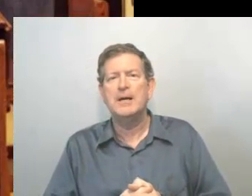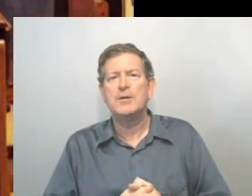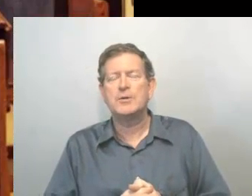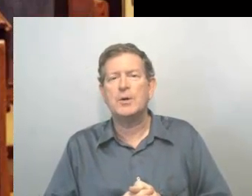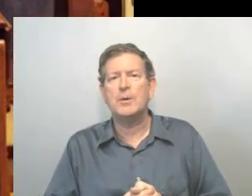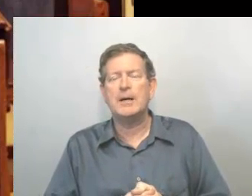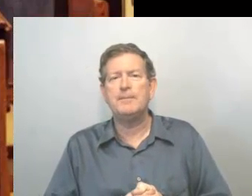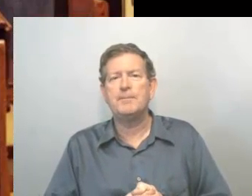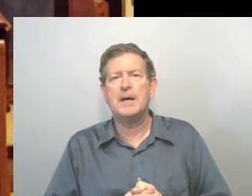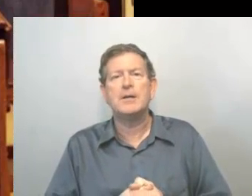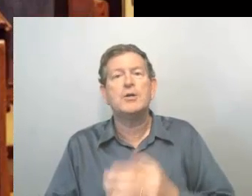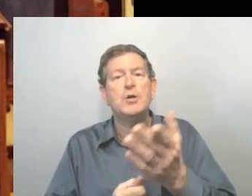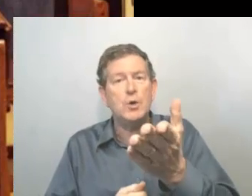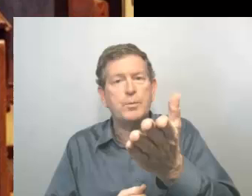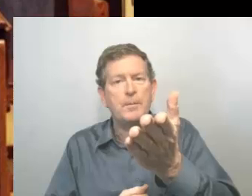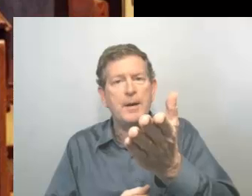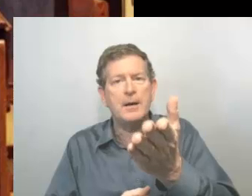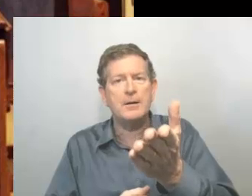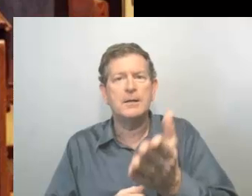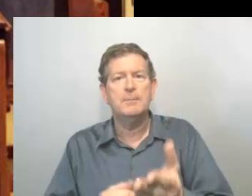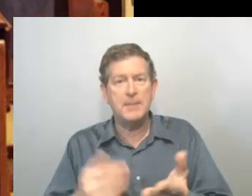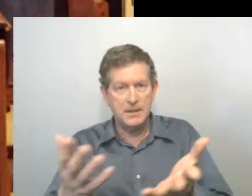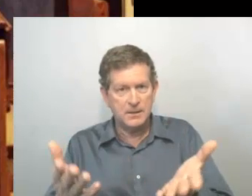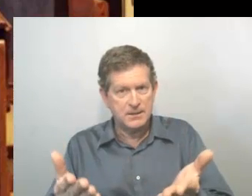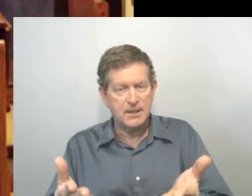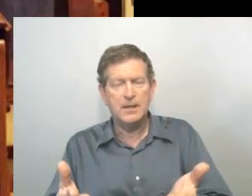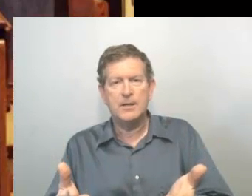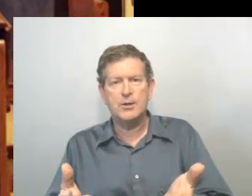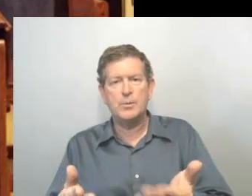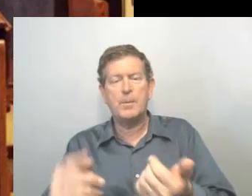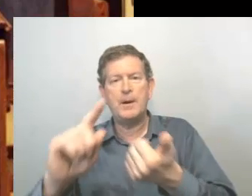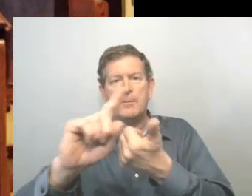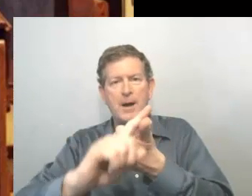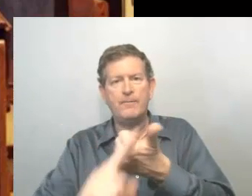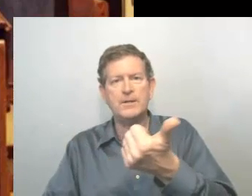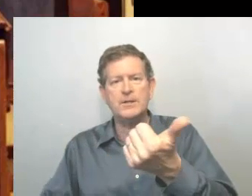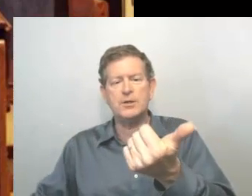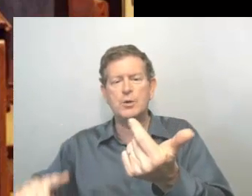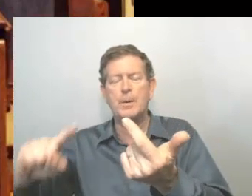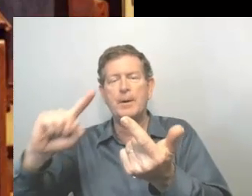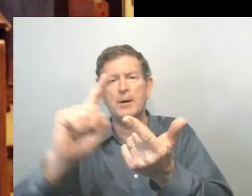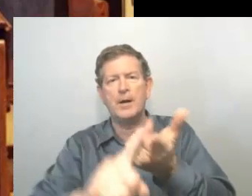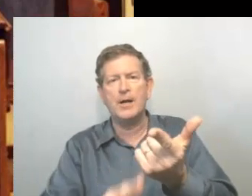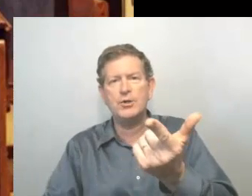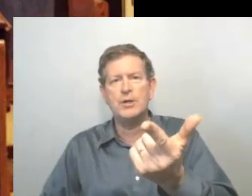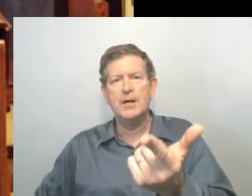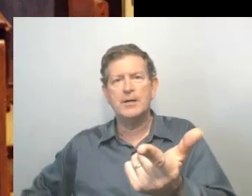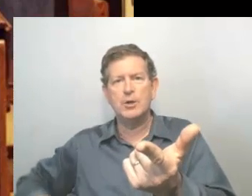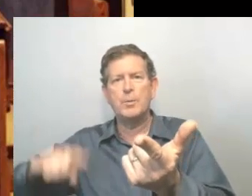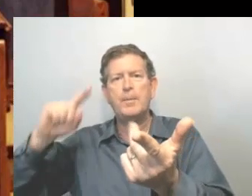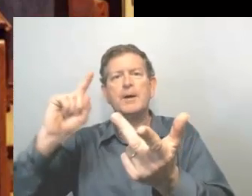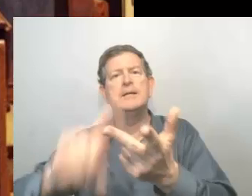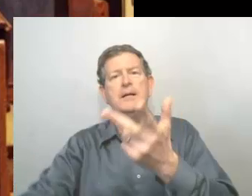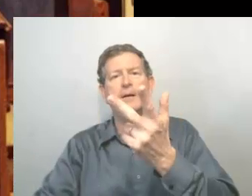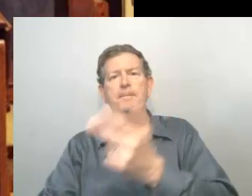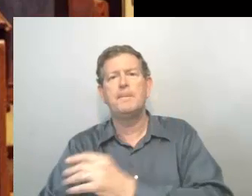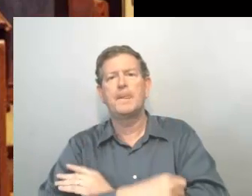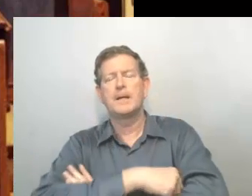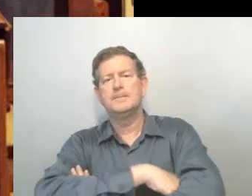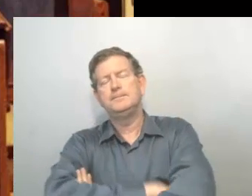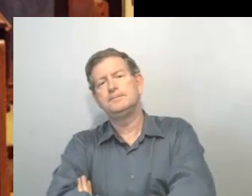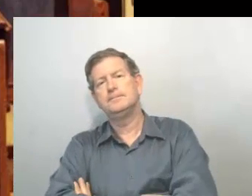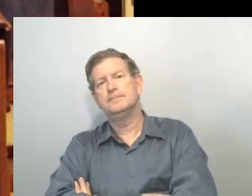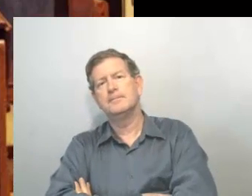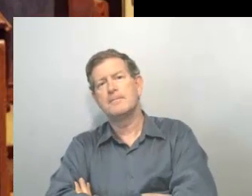too. So do you prepare meals? Do you prepare breakfast? Do you prepare lunch? Do you prepare dinner?